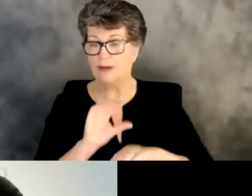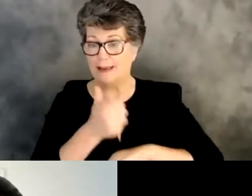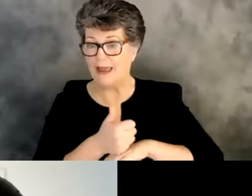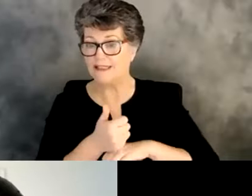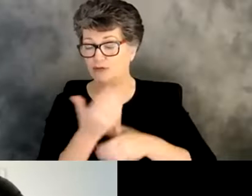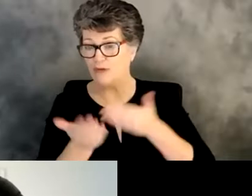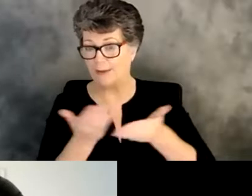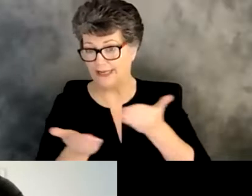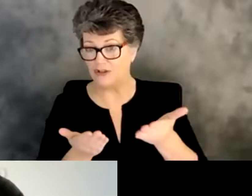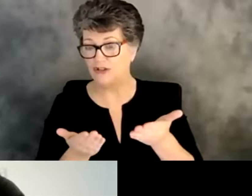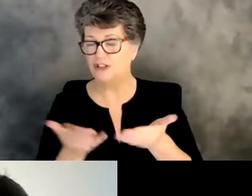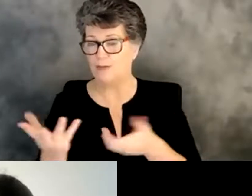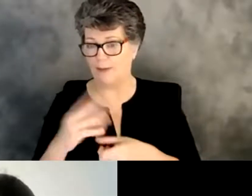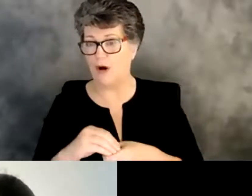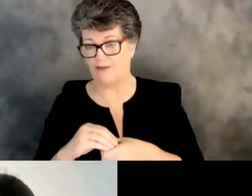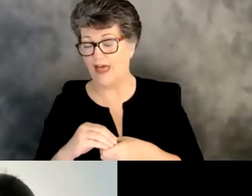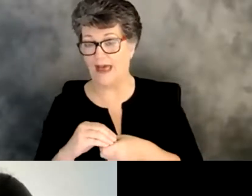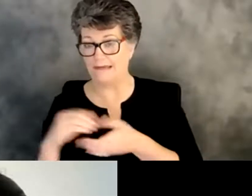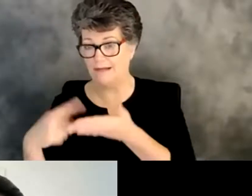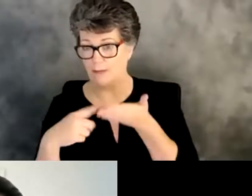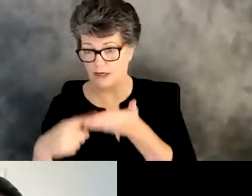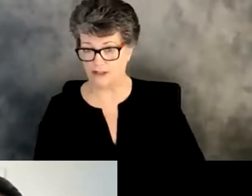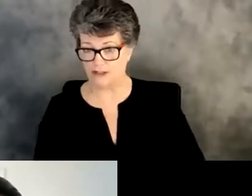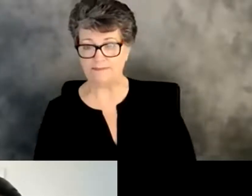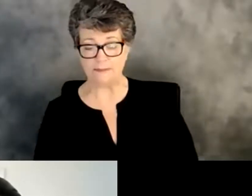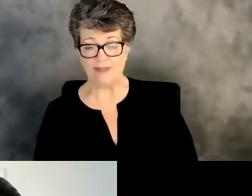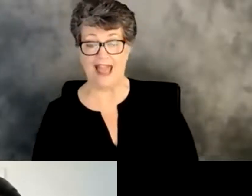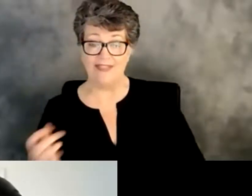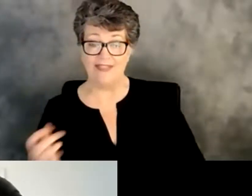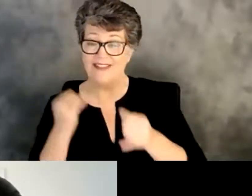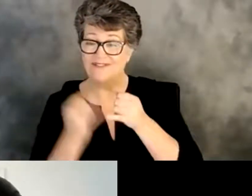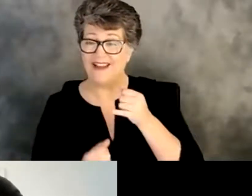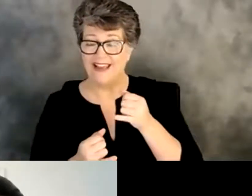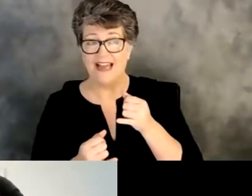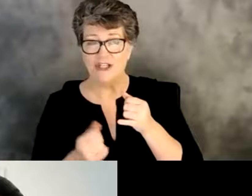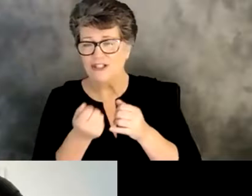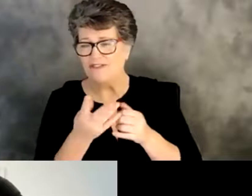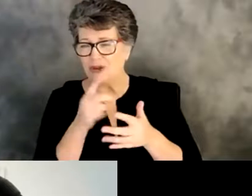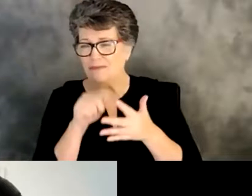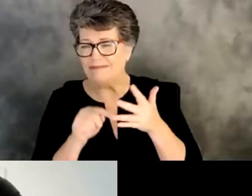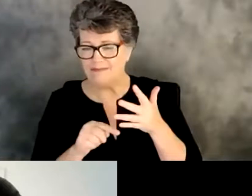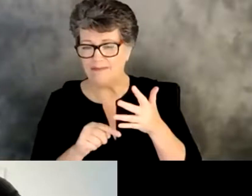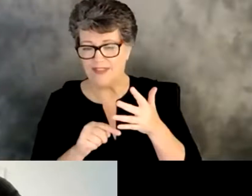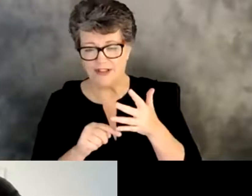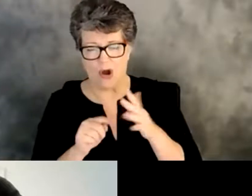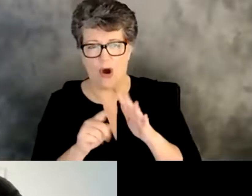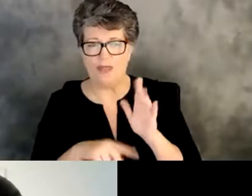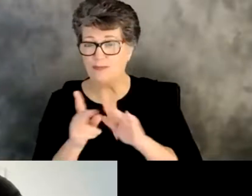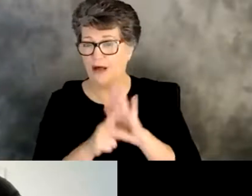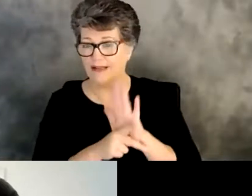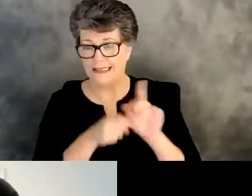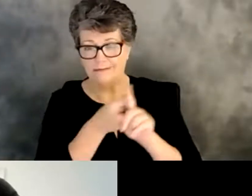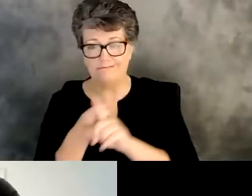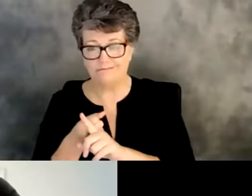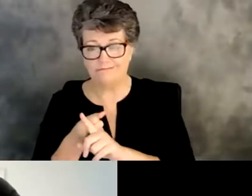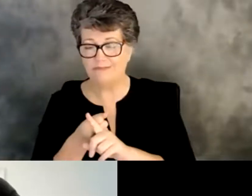of be part of that collaboration. And then finally, I think there's just a few elements to all of the different policy issues that are really